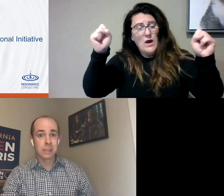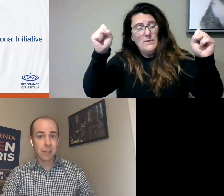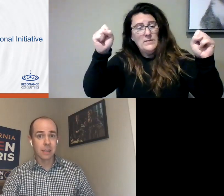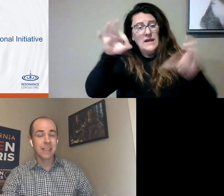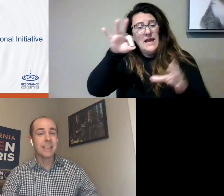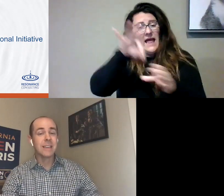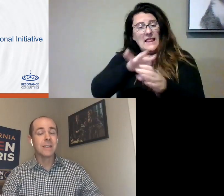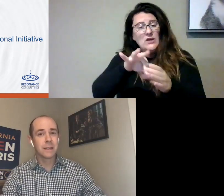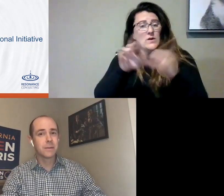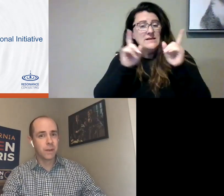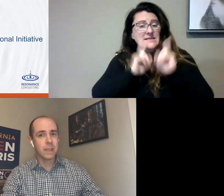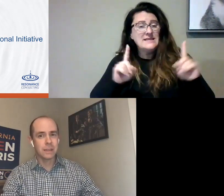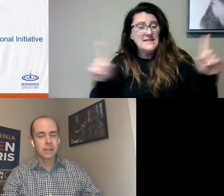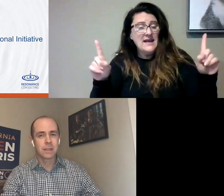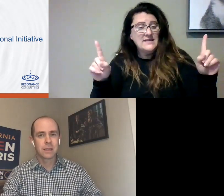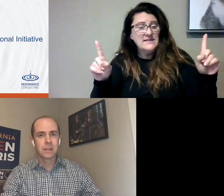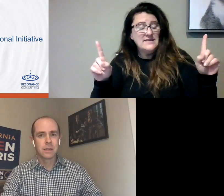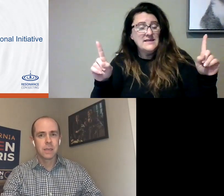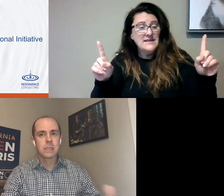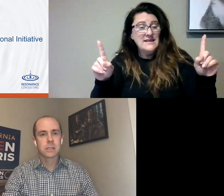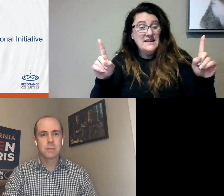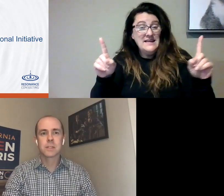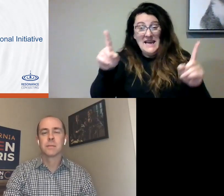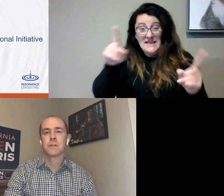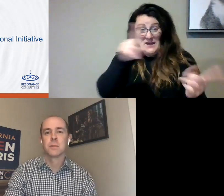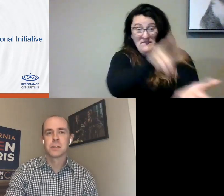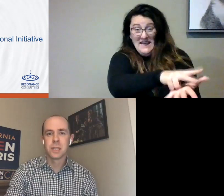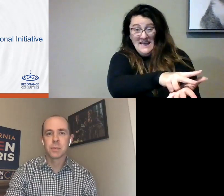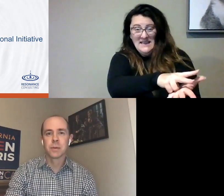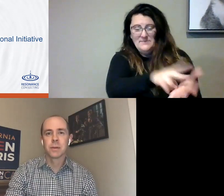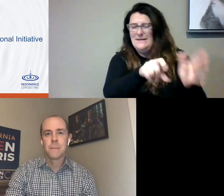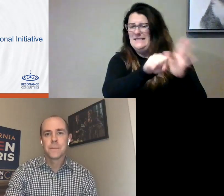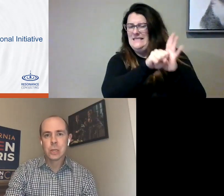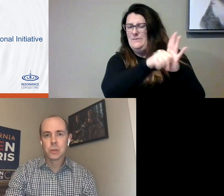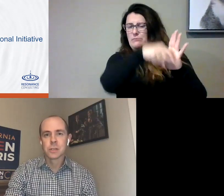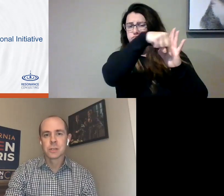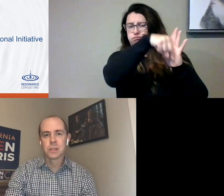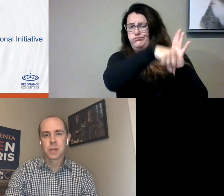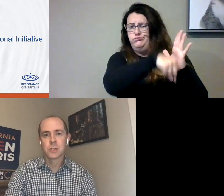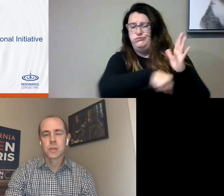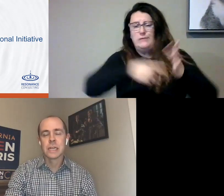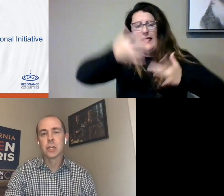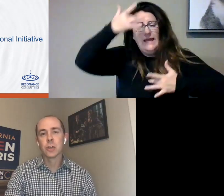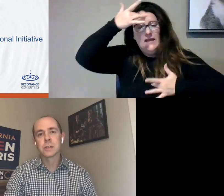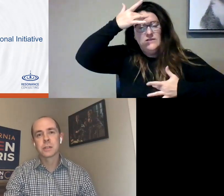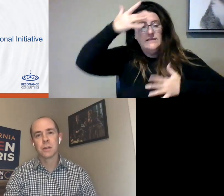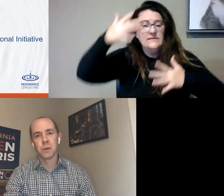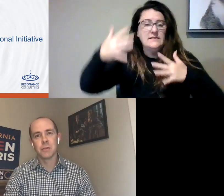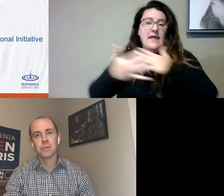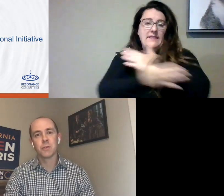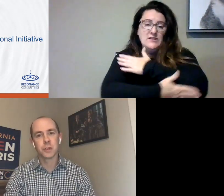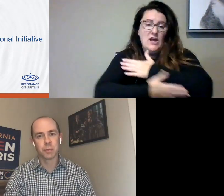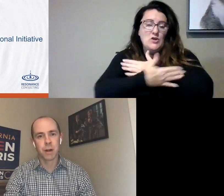electoral success, even in defeat, is a symptom of a much deeper illness in this country, an illness